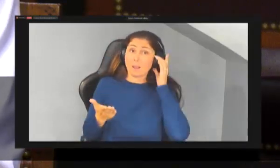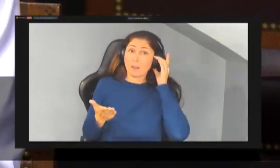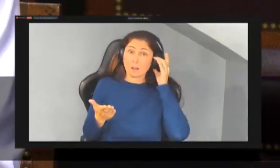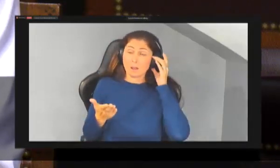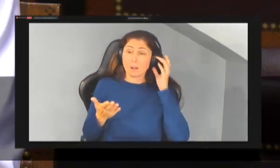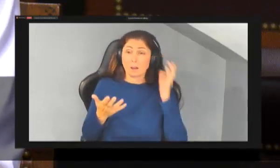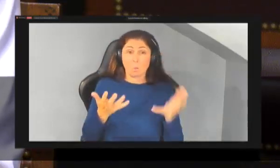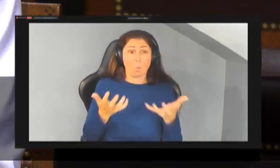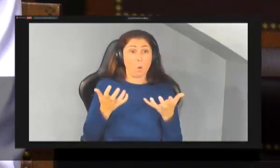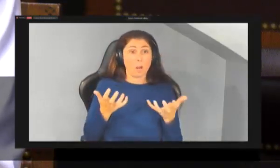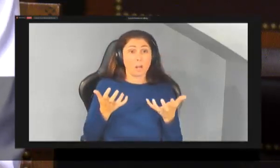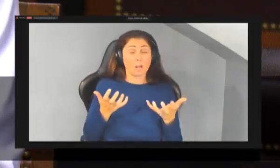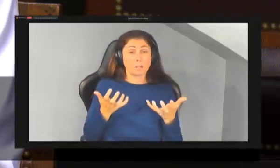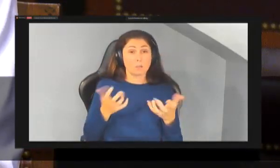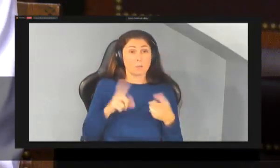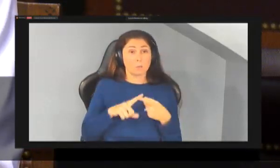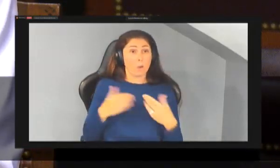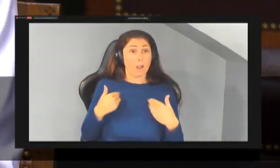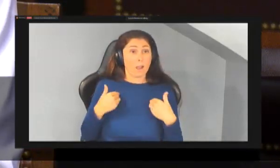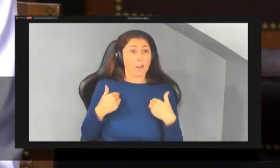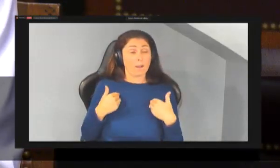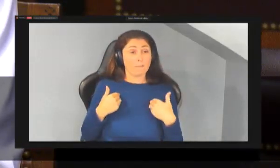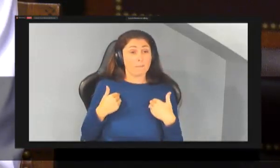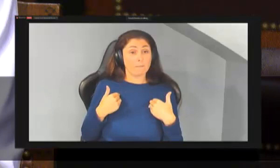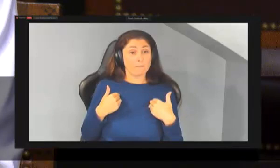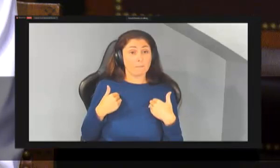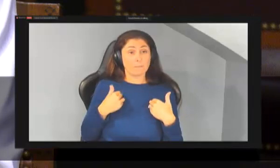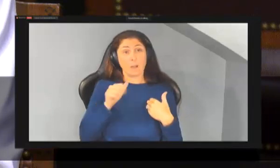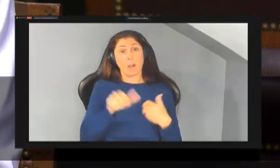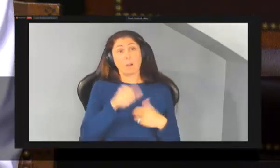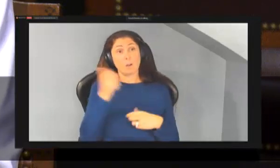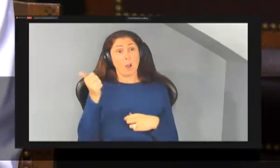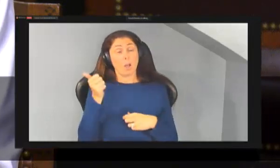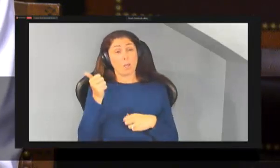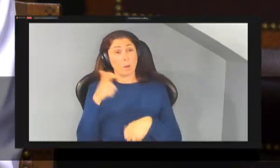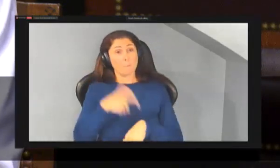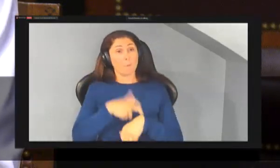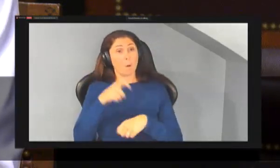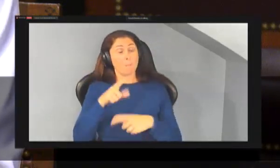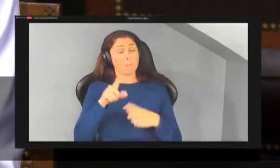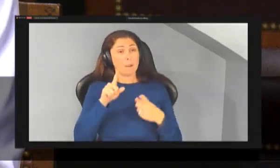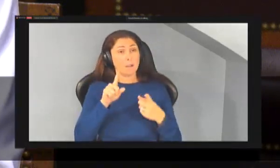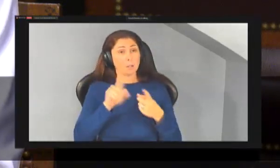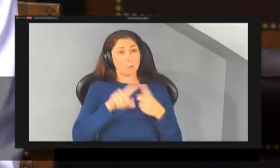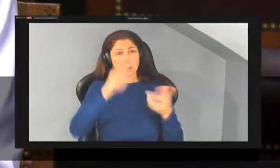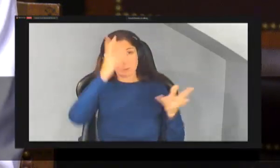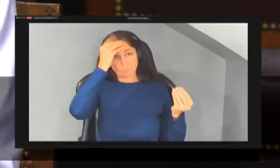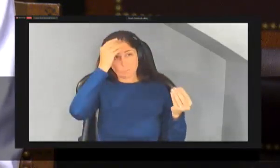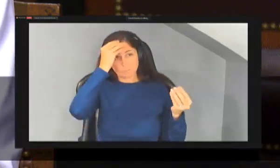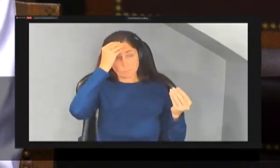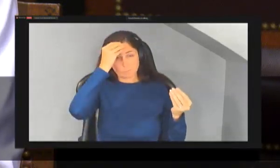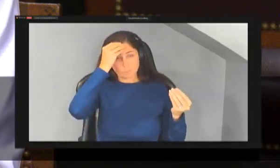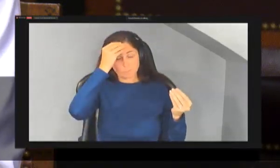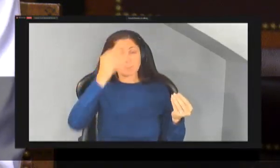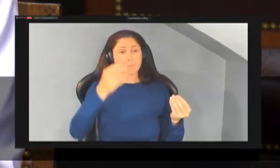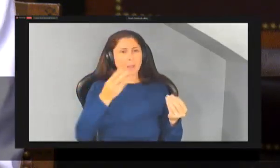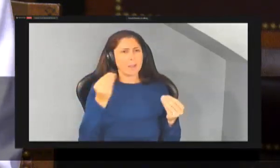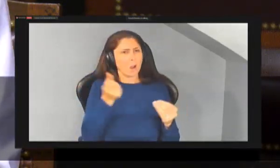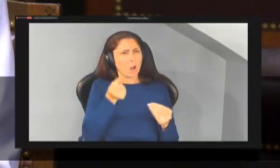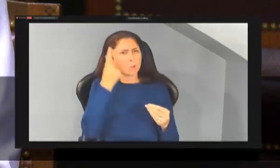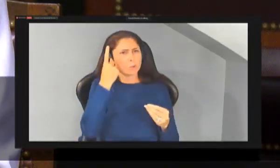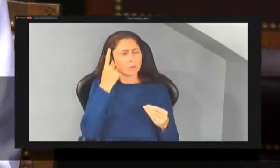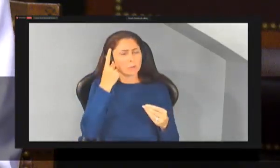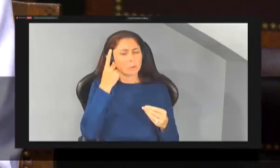want to have another moment to clear our heads, and understand the